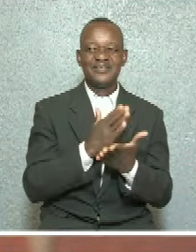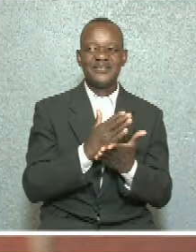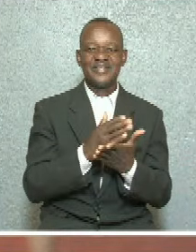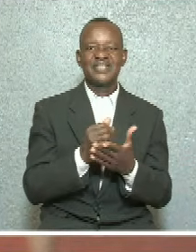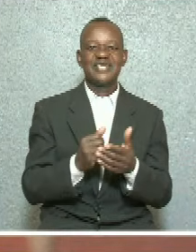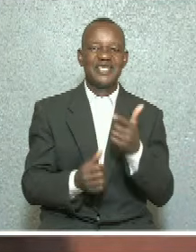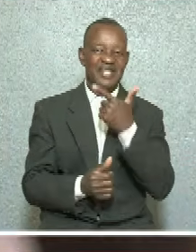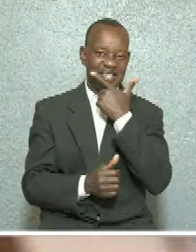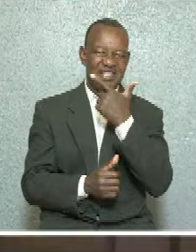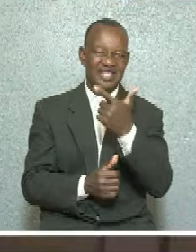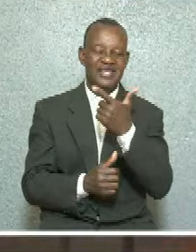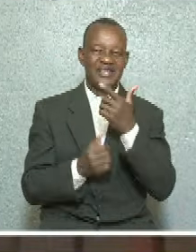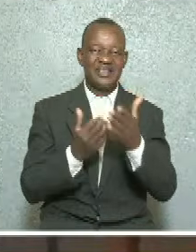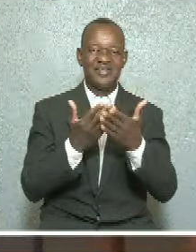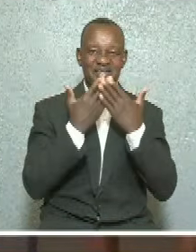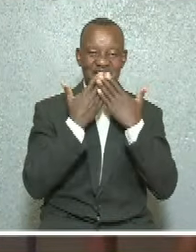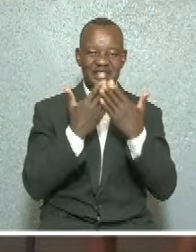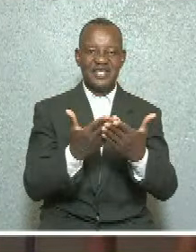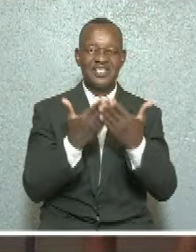so much.